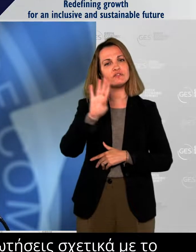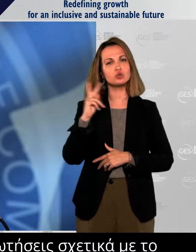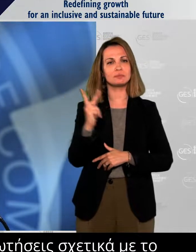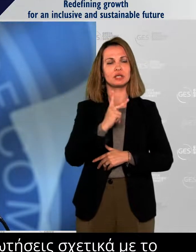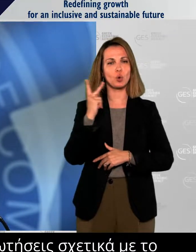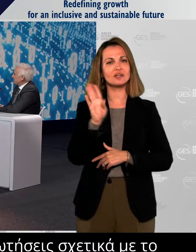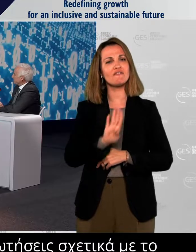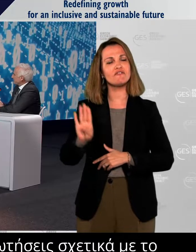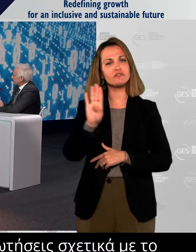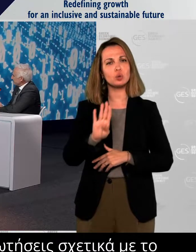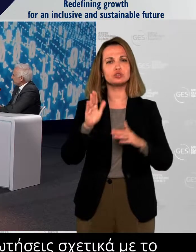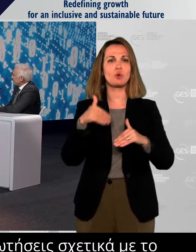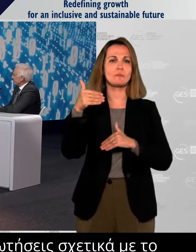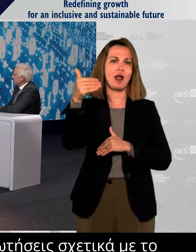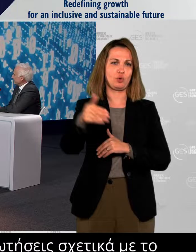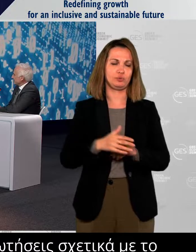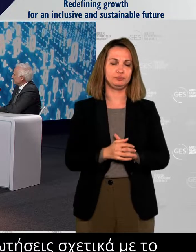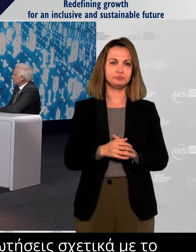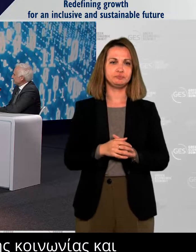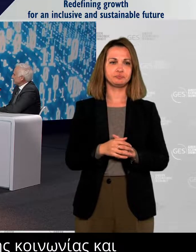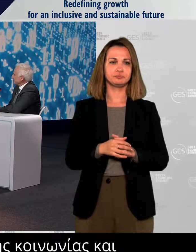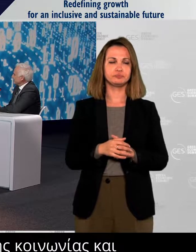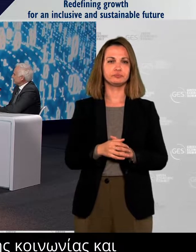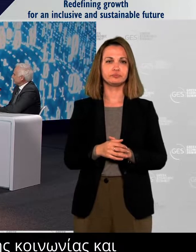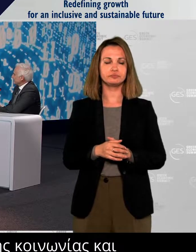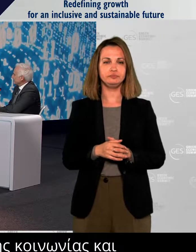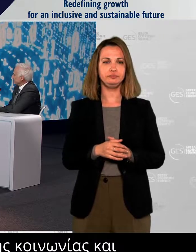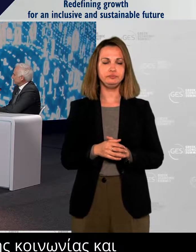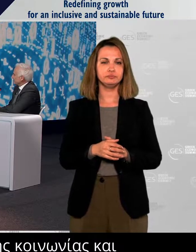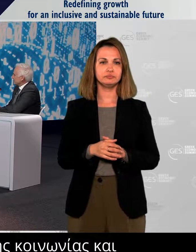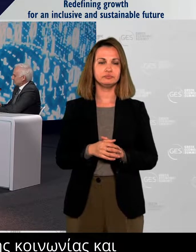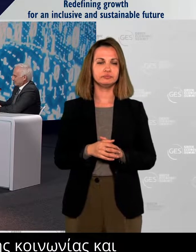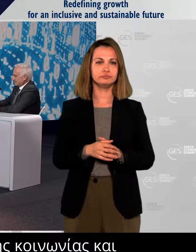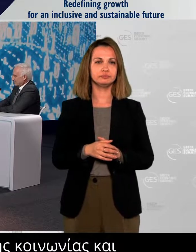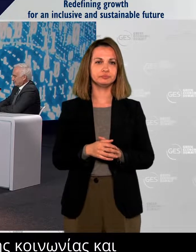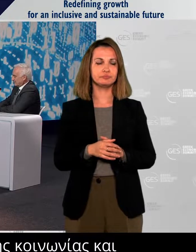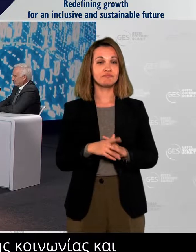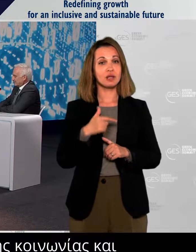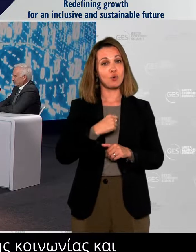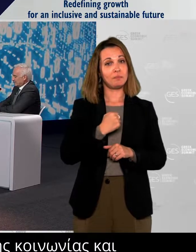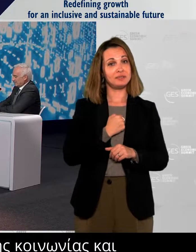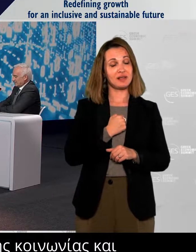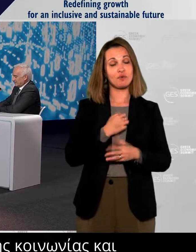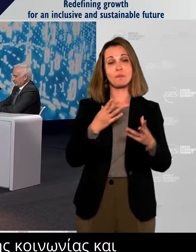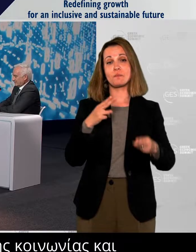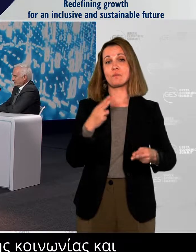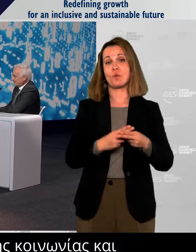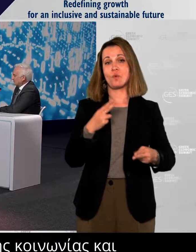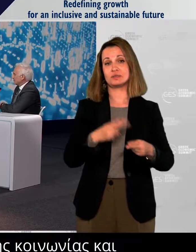up with your introduction. Yeah, I believe this is an incredible moment for our industry, for our